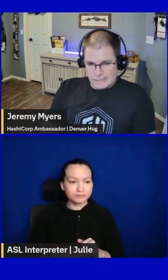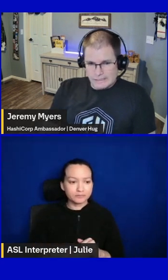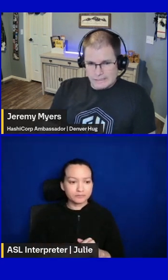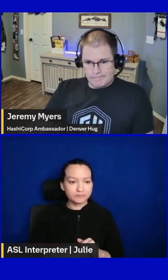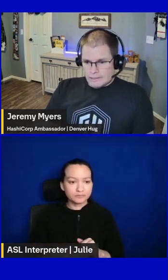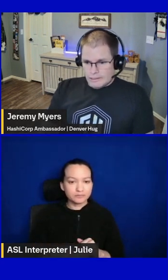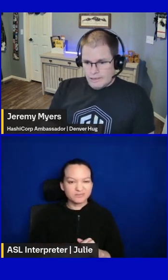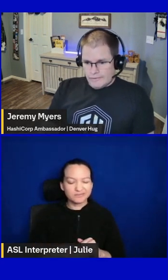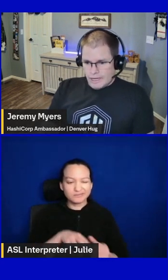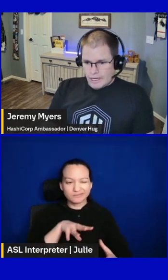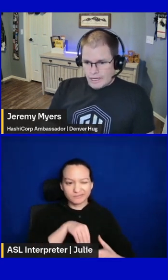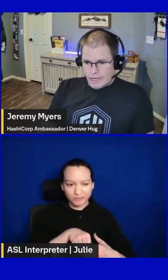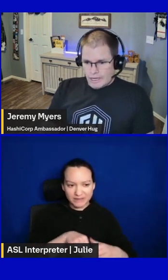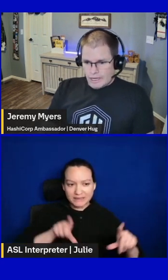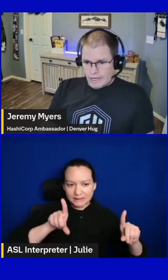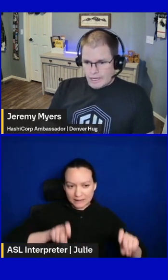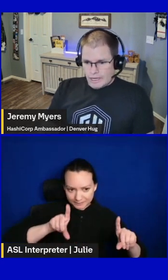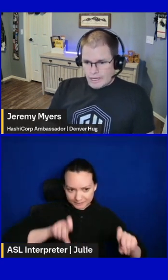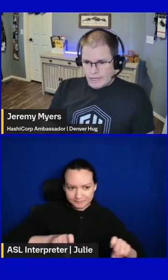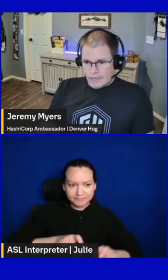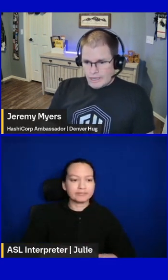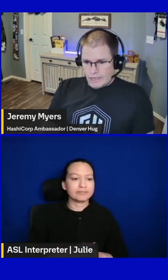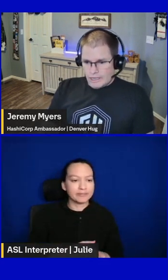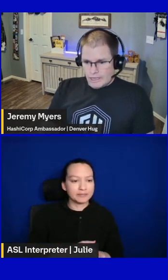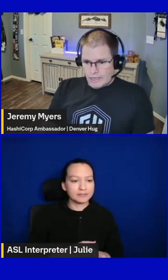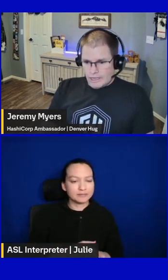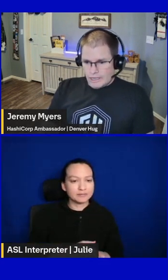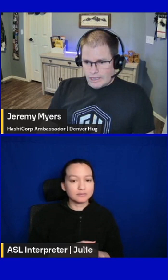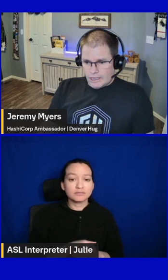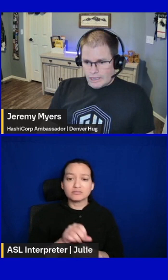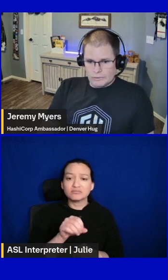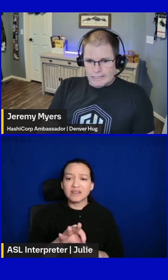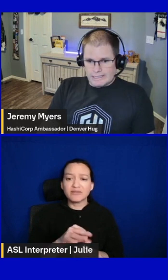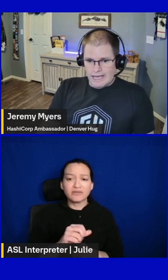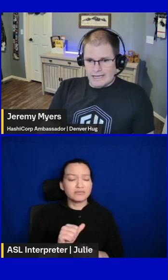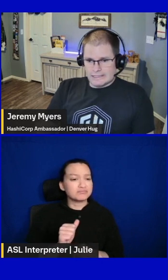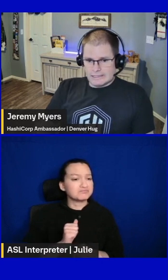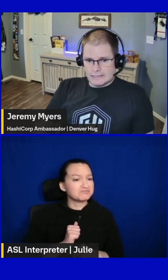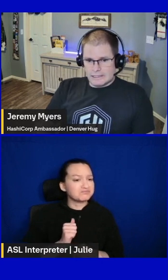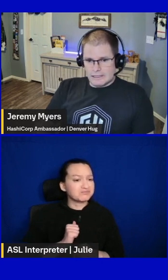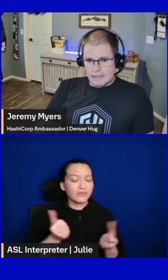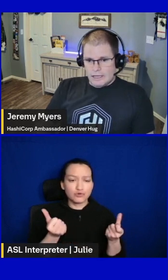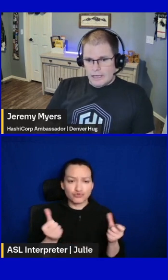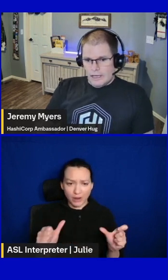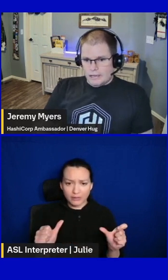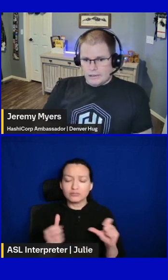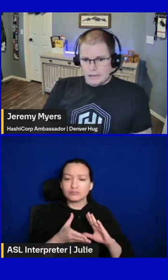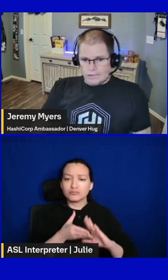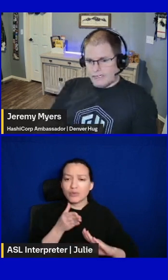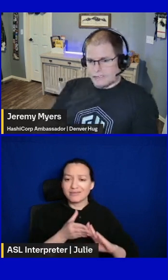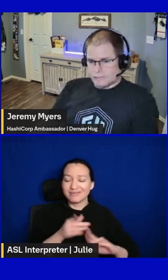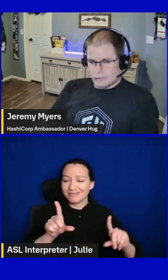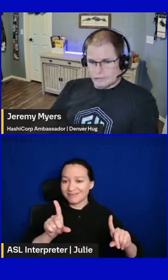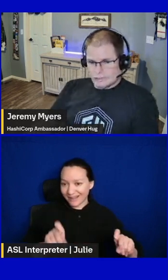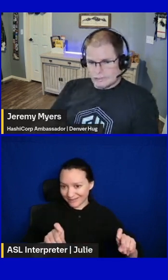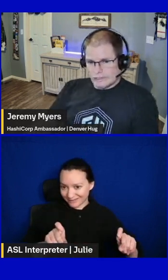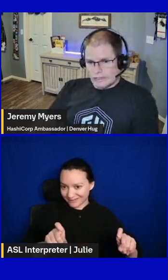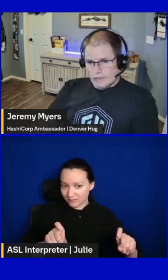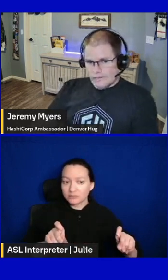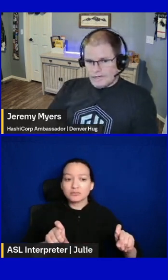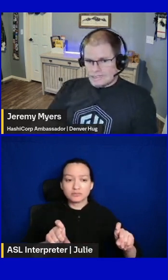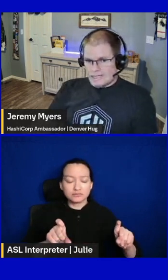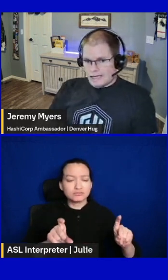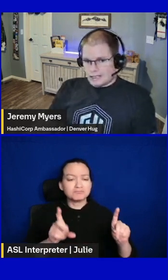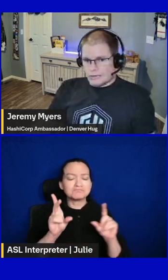as part of this test, that if I attempt to run a test and